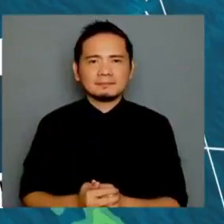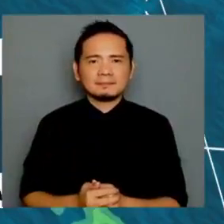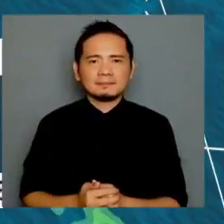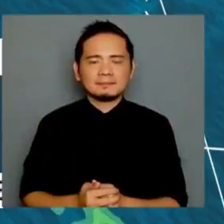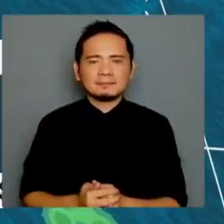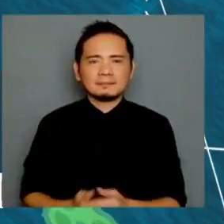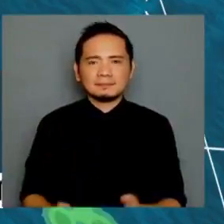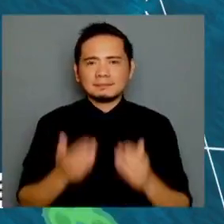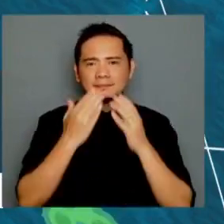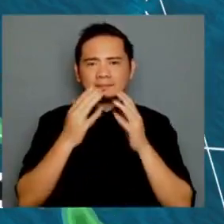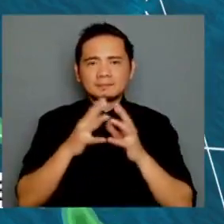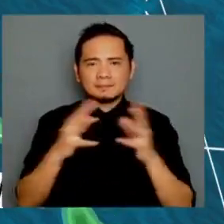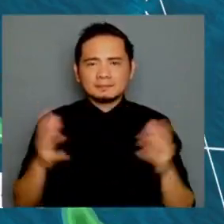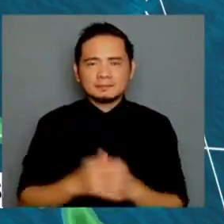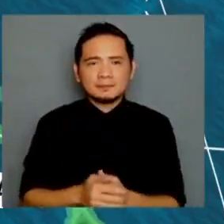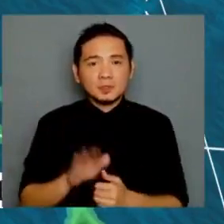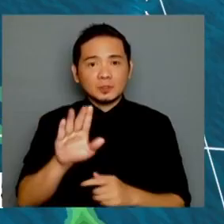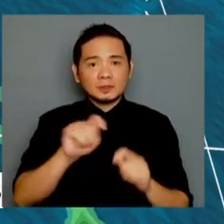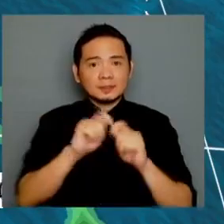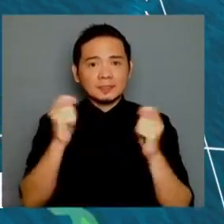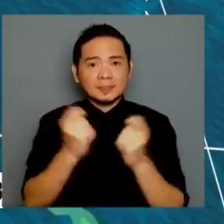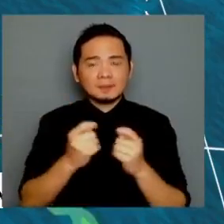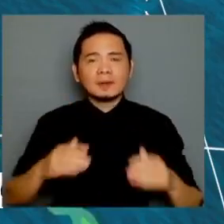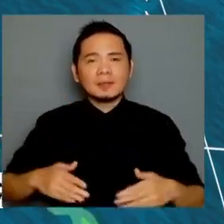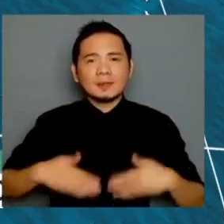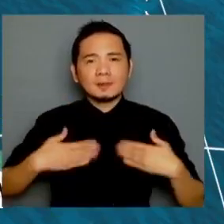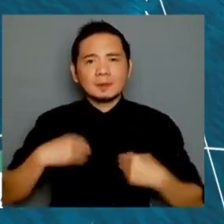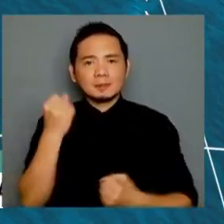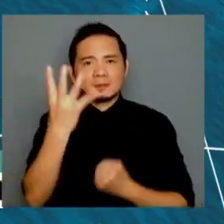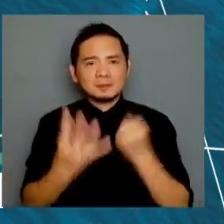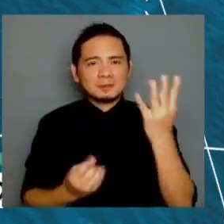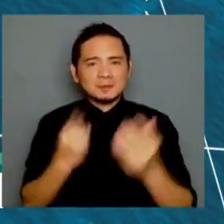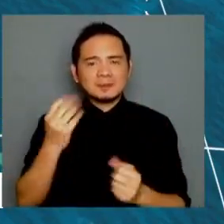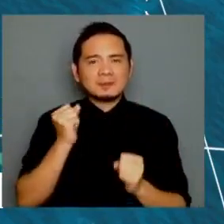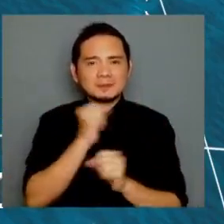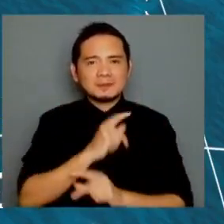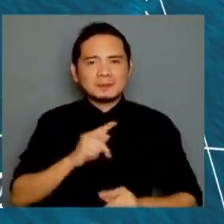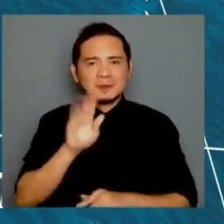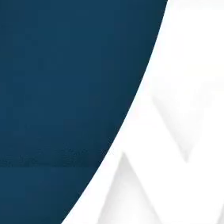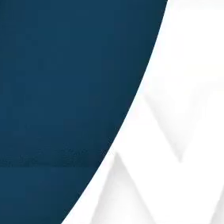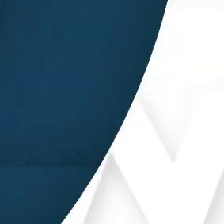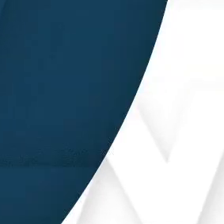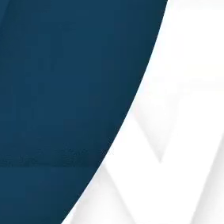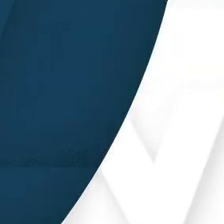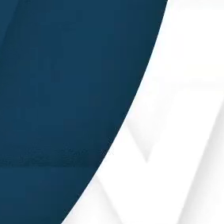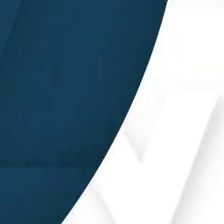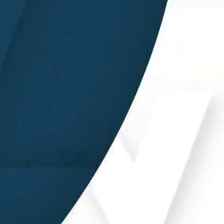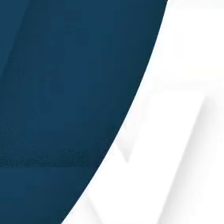Thanks a lot, Anna. And to you and the rest of the team, Happy New Year to you guys. We appreciate all that you do.